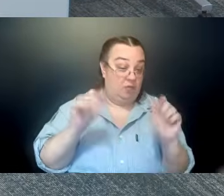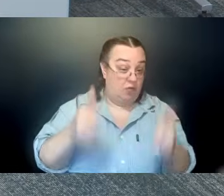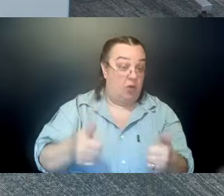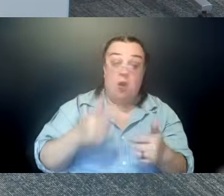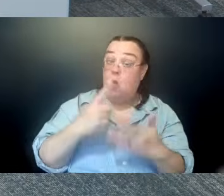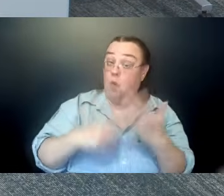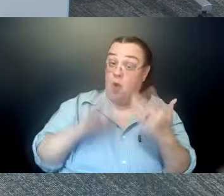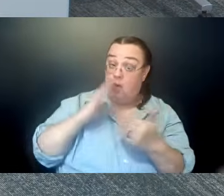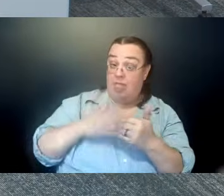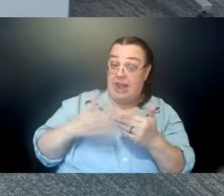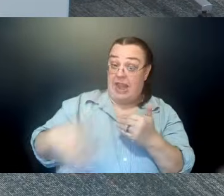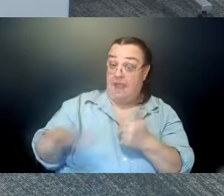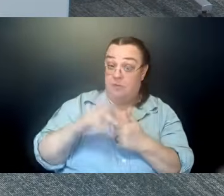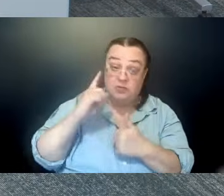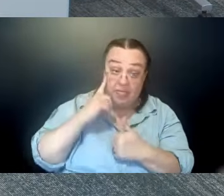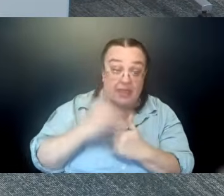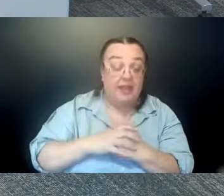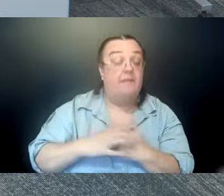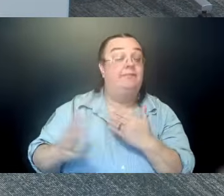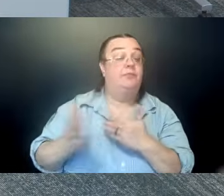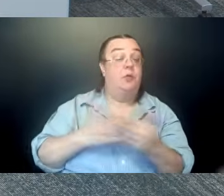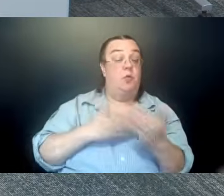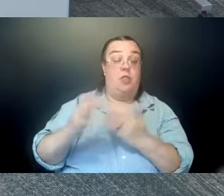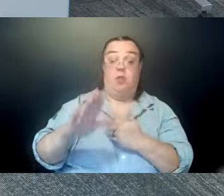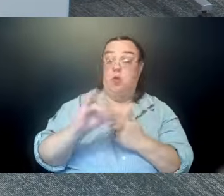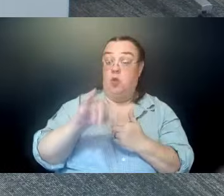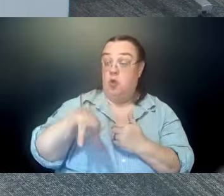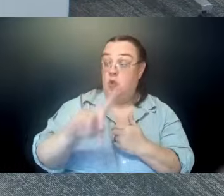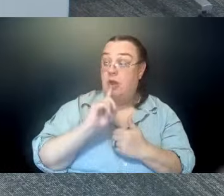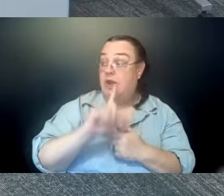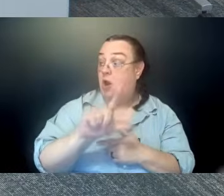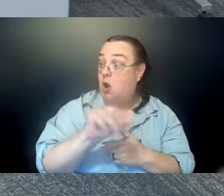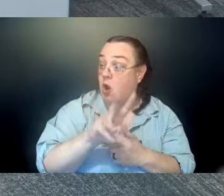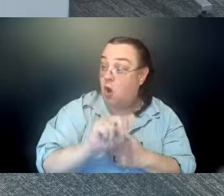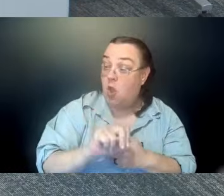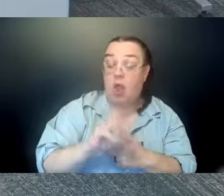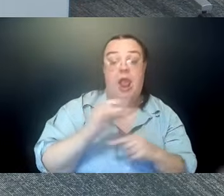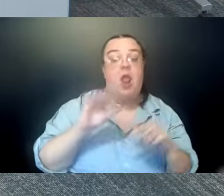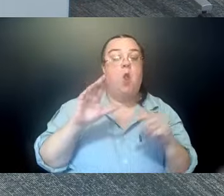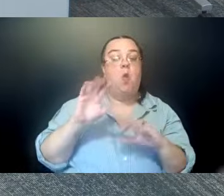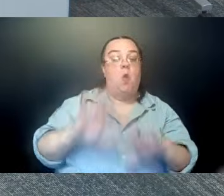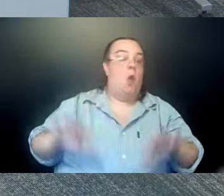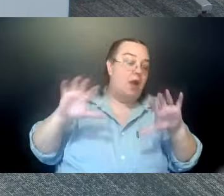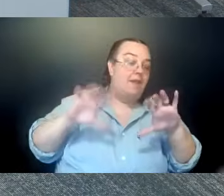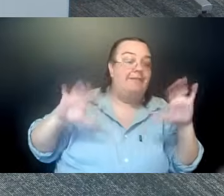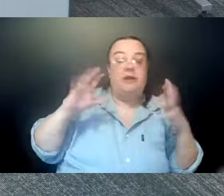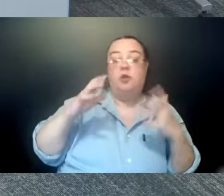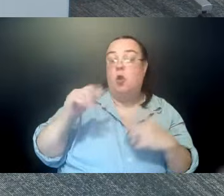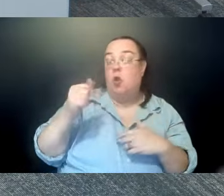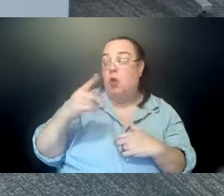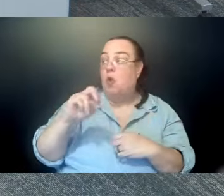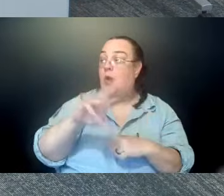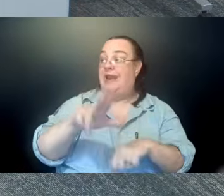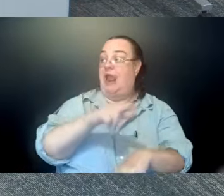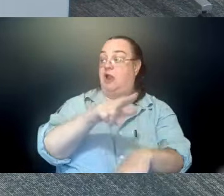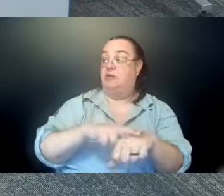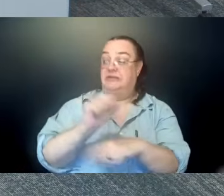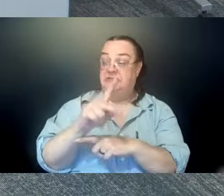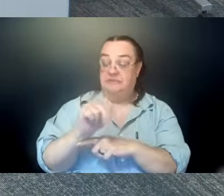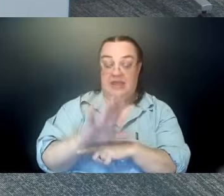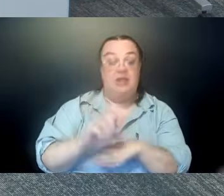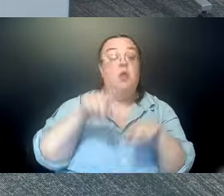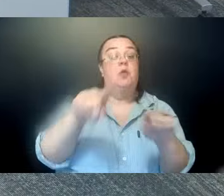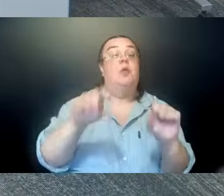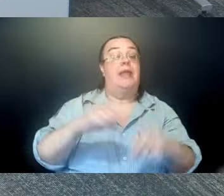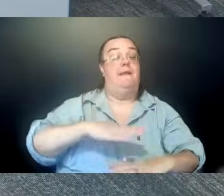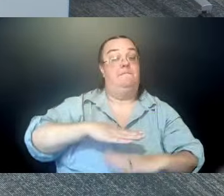think? Whether your yard is lawn, an ornamental garden, or a naturalistic space, you can prevent